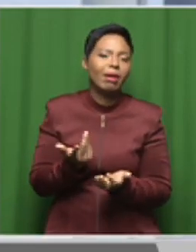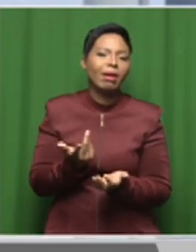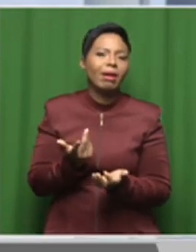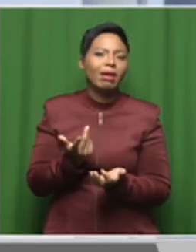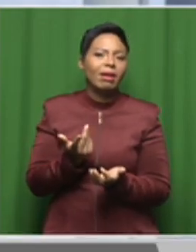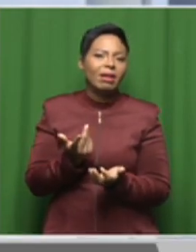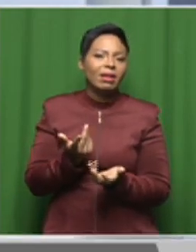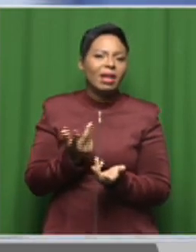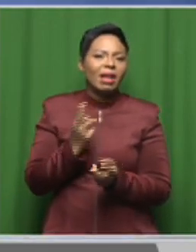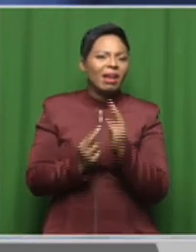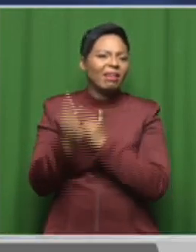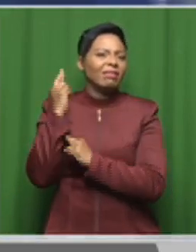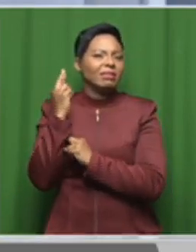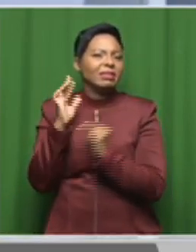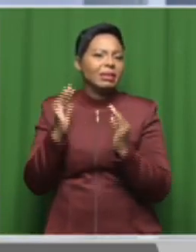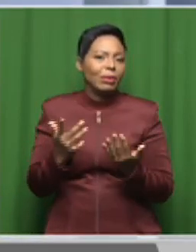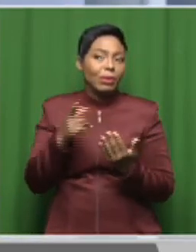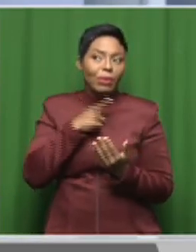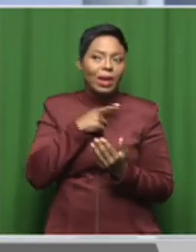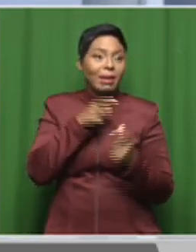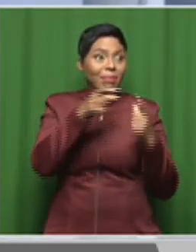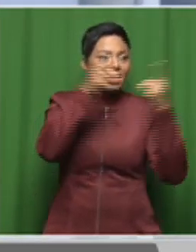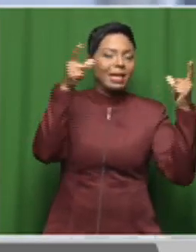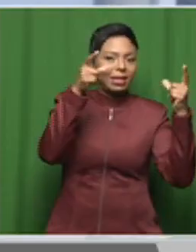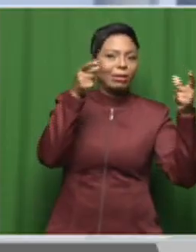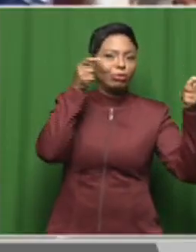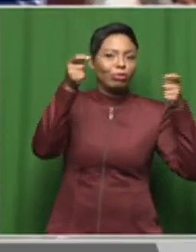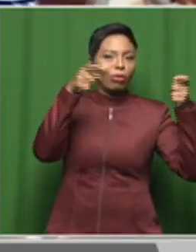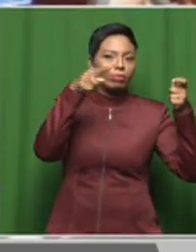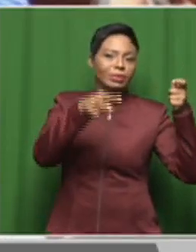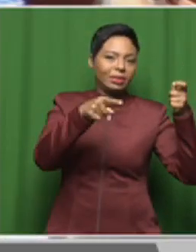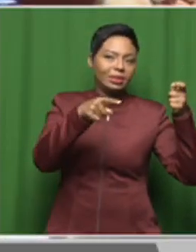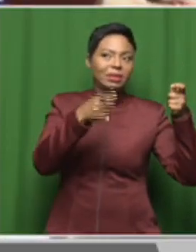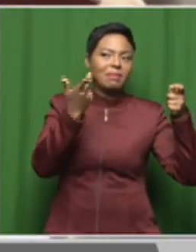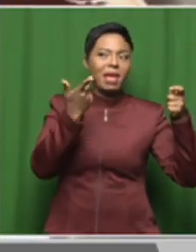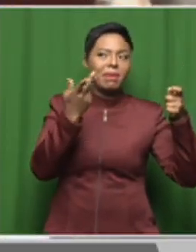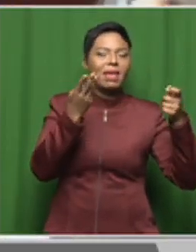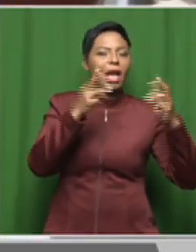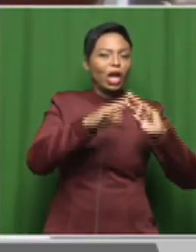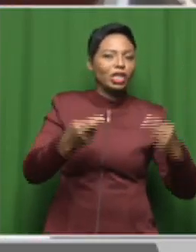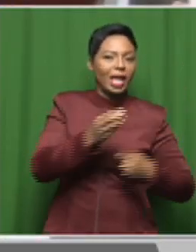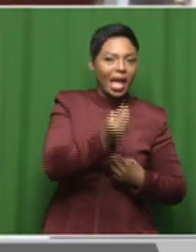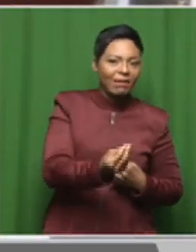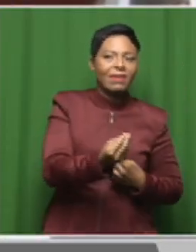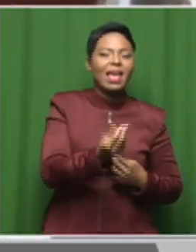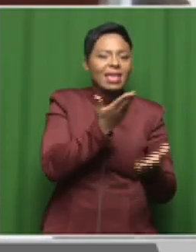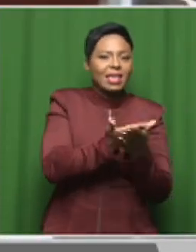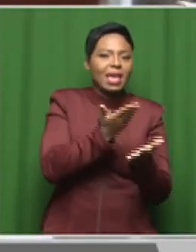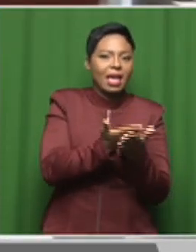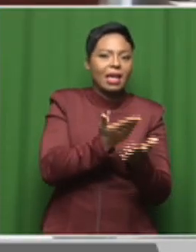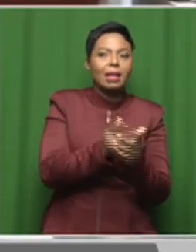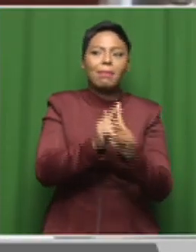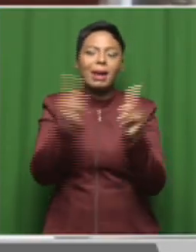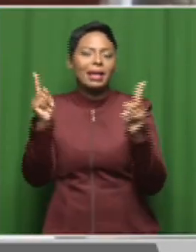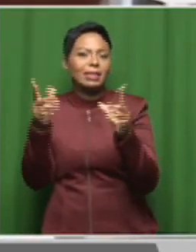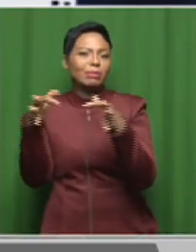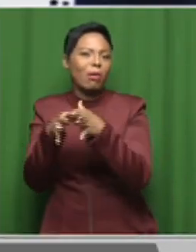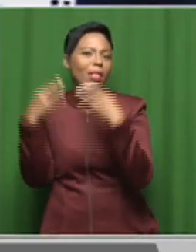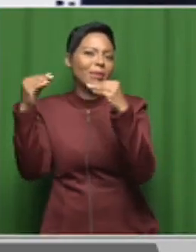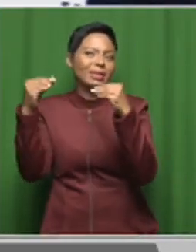bigger retailers with deeper pockets, they may be able to do this, but some of the smaller ones may